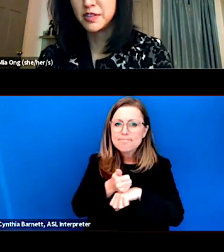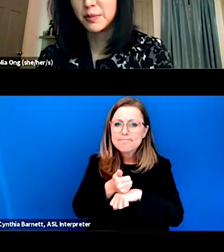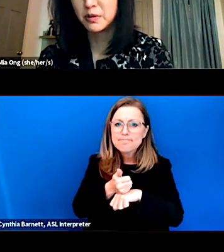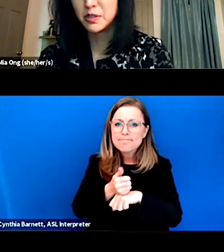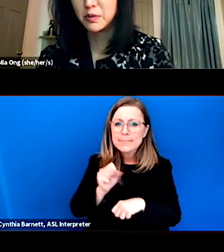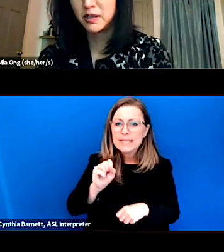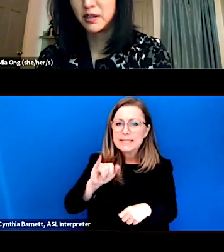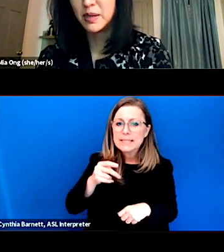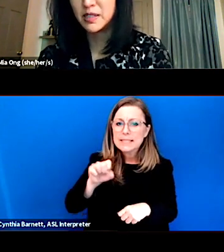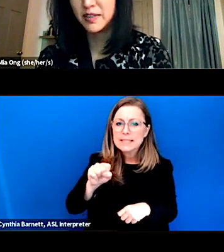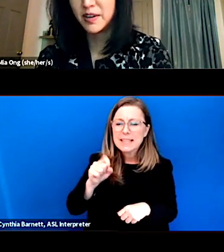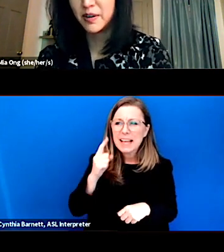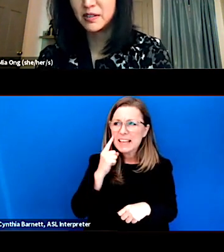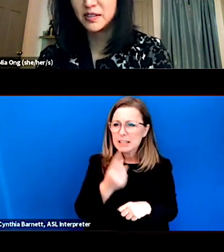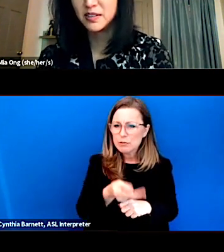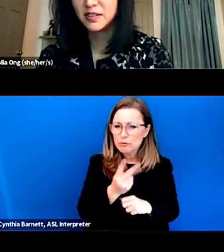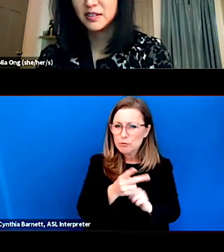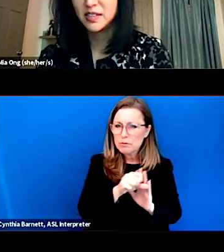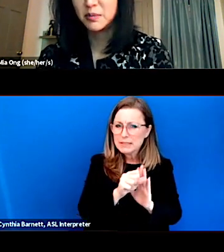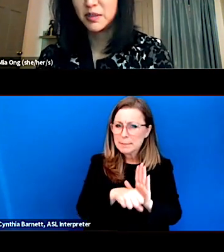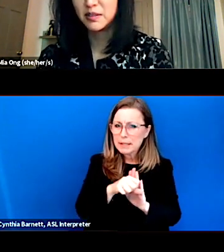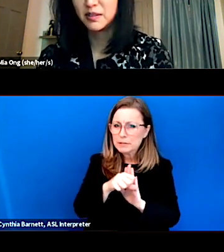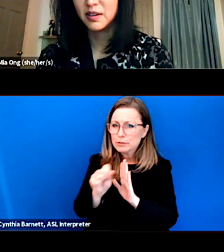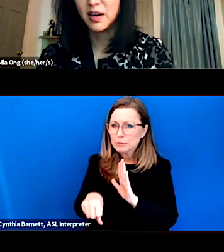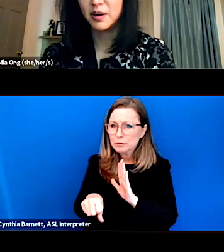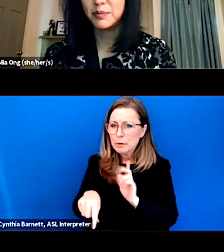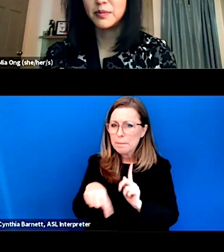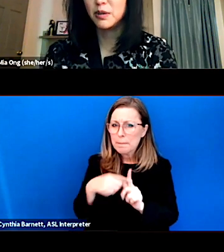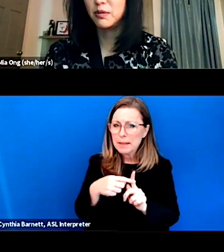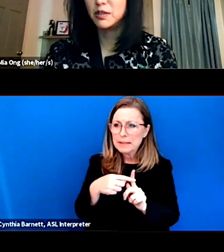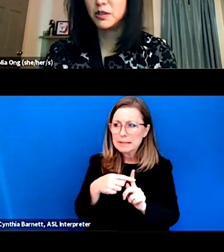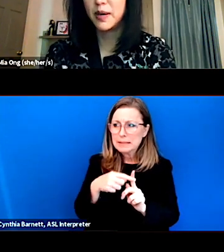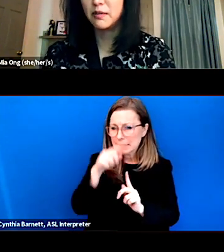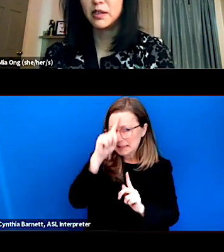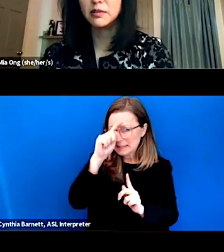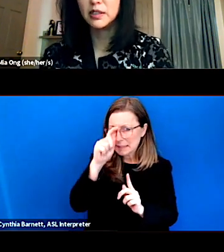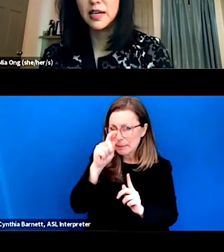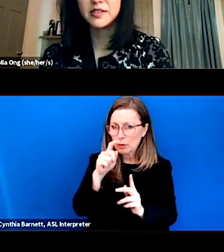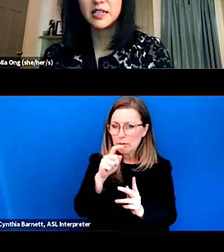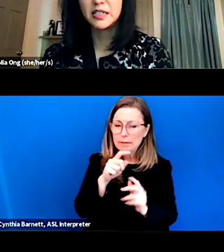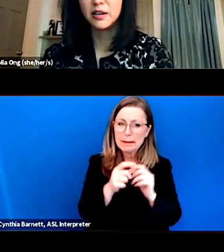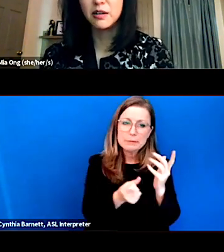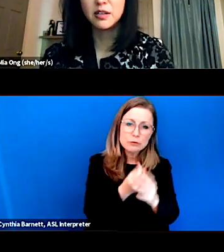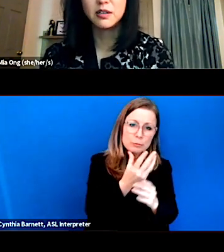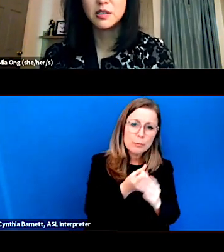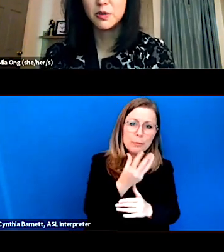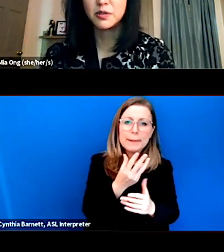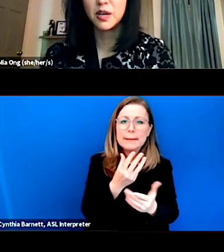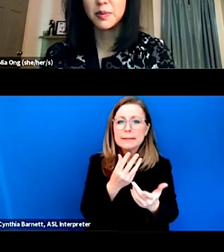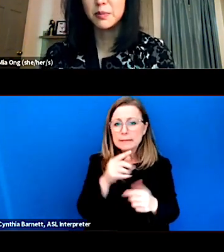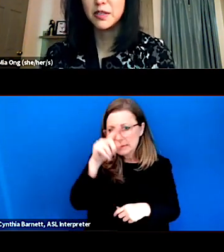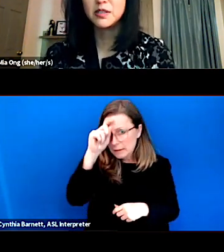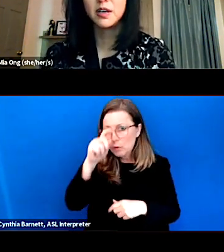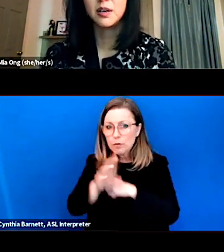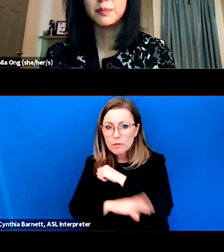semesters in the summer in between. Am I saying that right, team? So it took about like a little less than a year, and this person